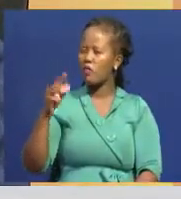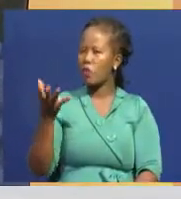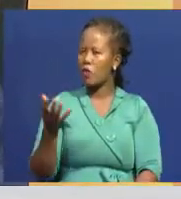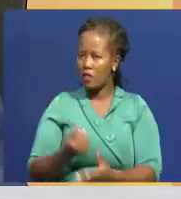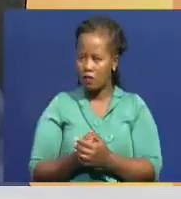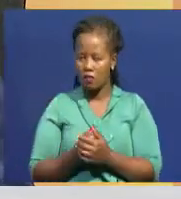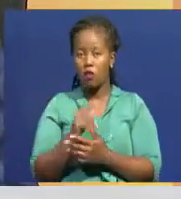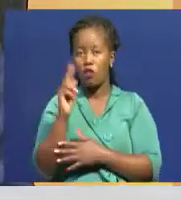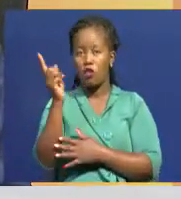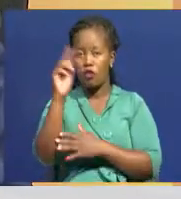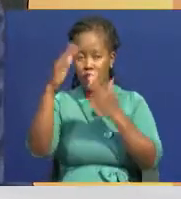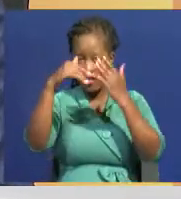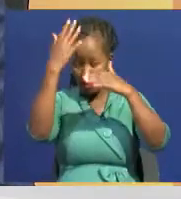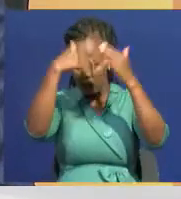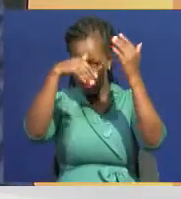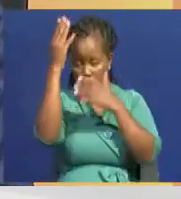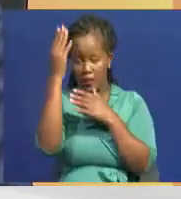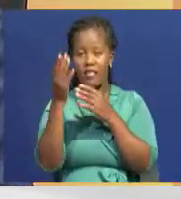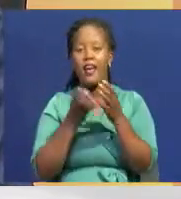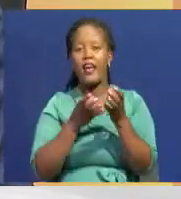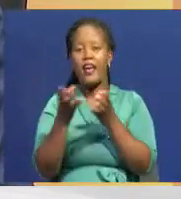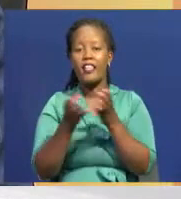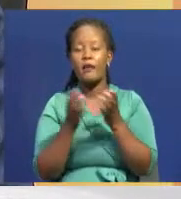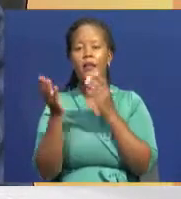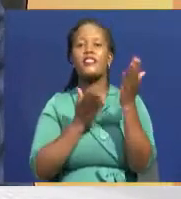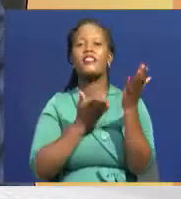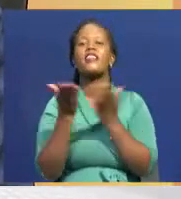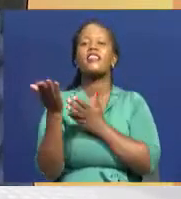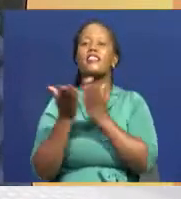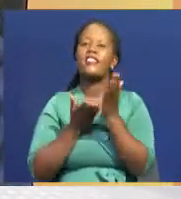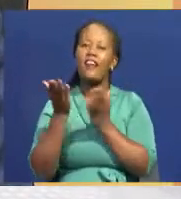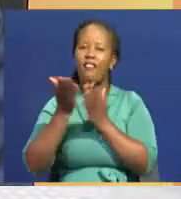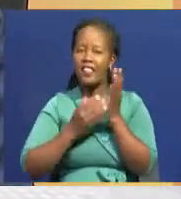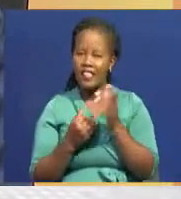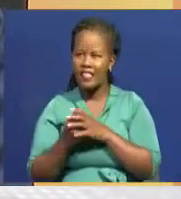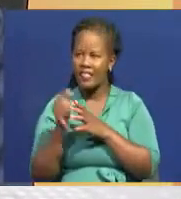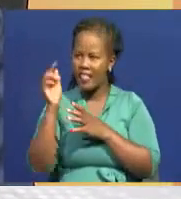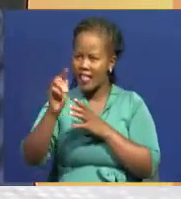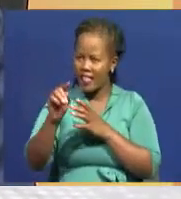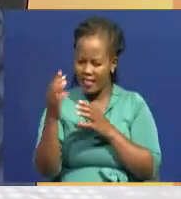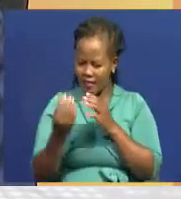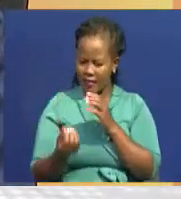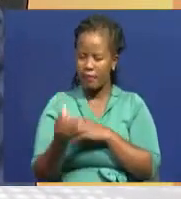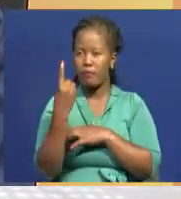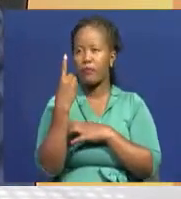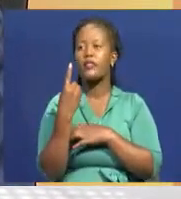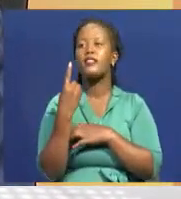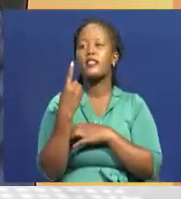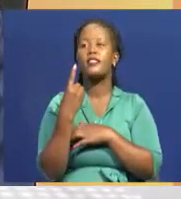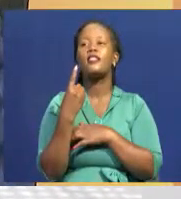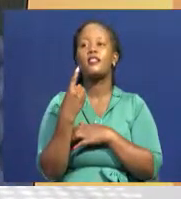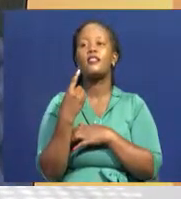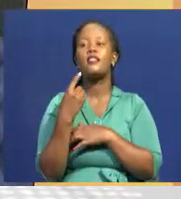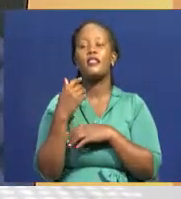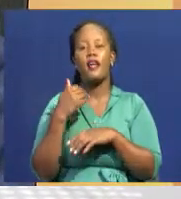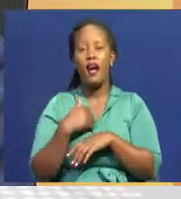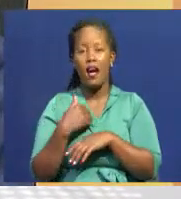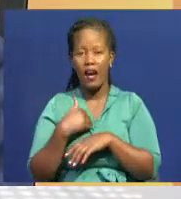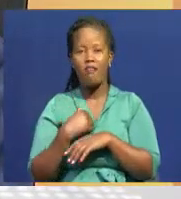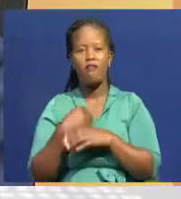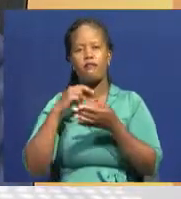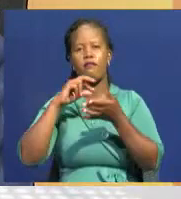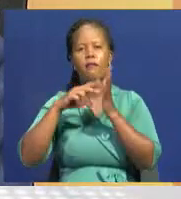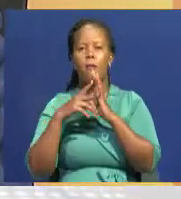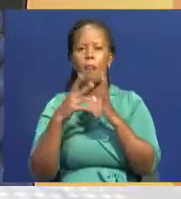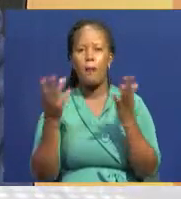of Nairobi Enterprises and Services Limited. It was coined back in 1996. You talked about limited. Limited. So more or